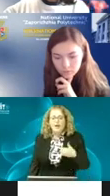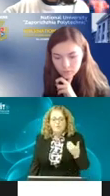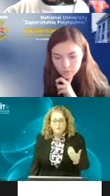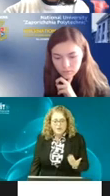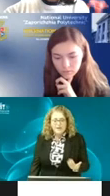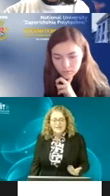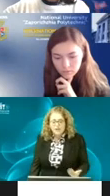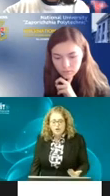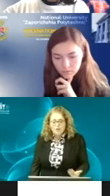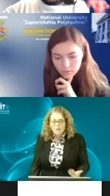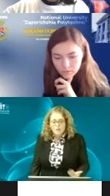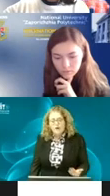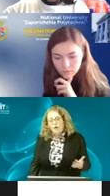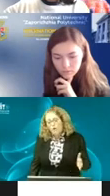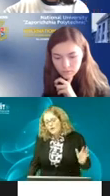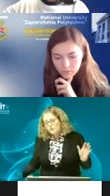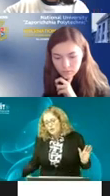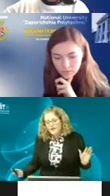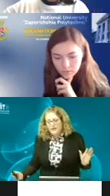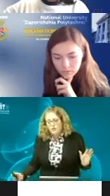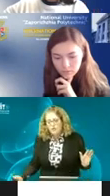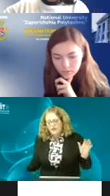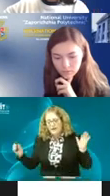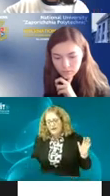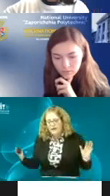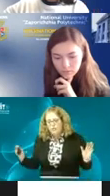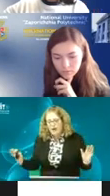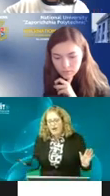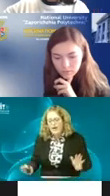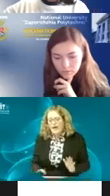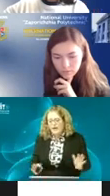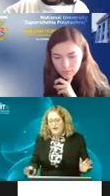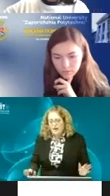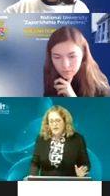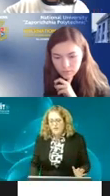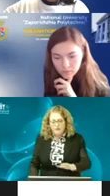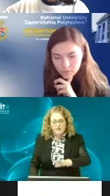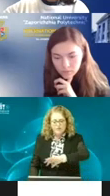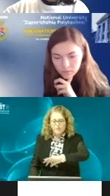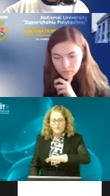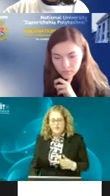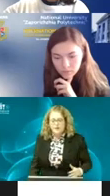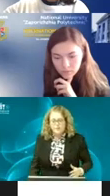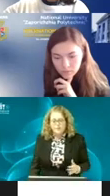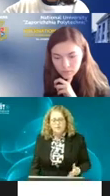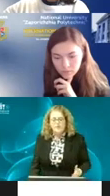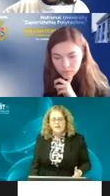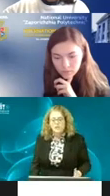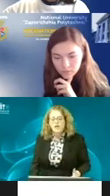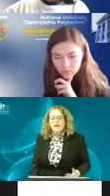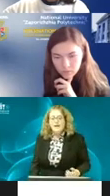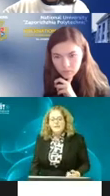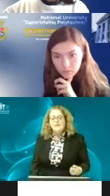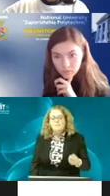Do I have personalization options or it's really natural and natural and there's no